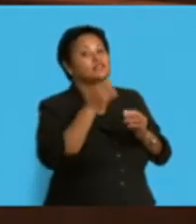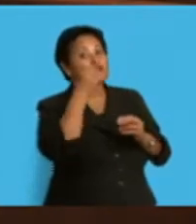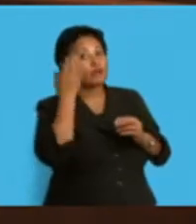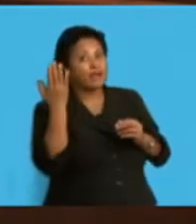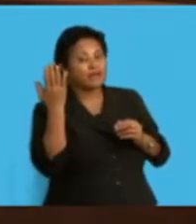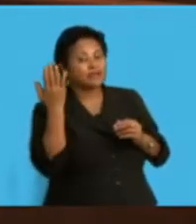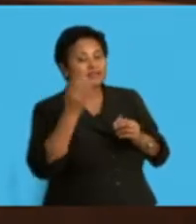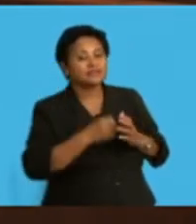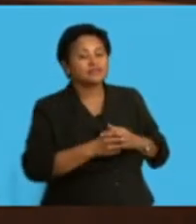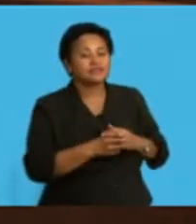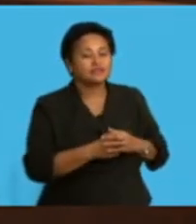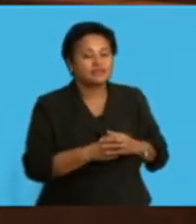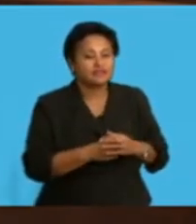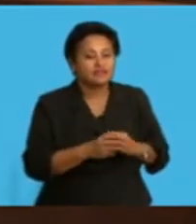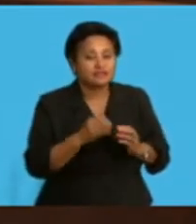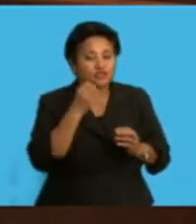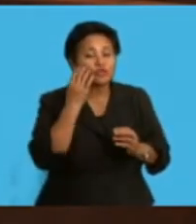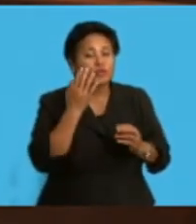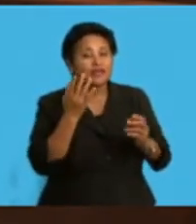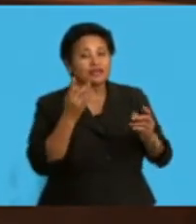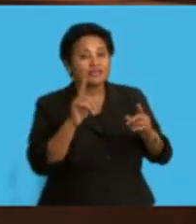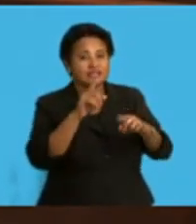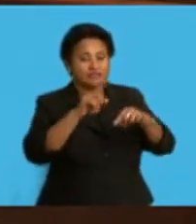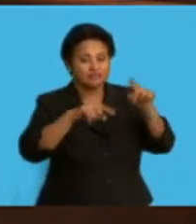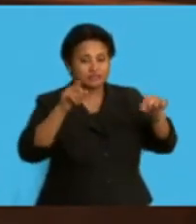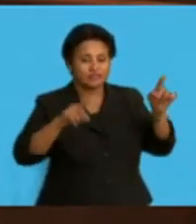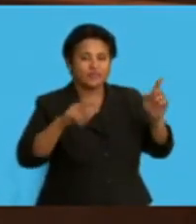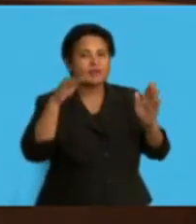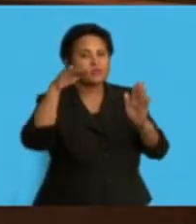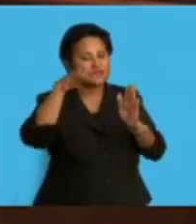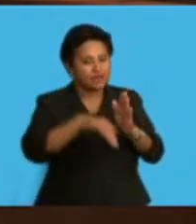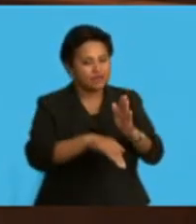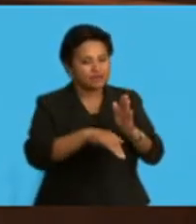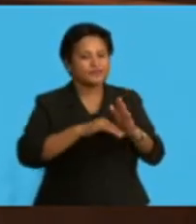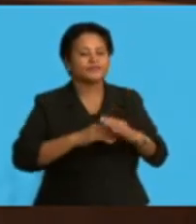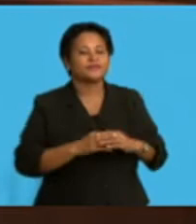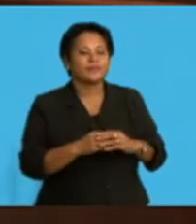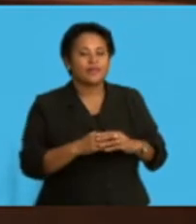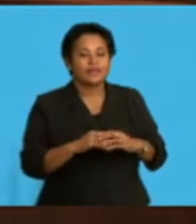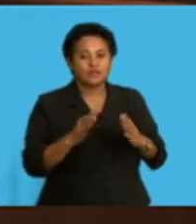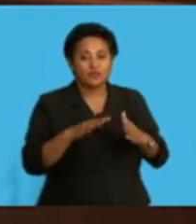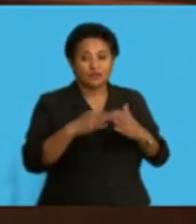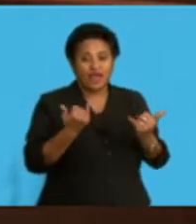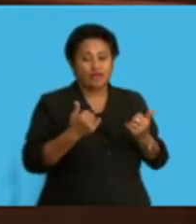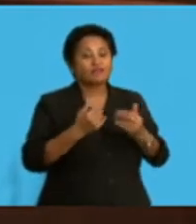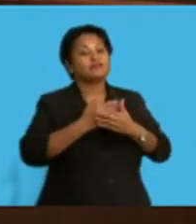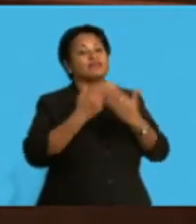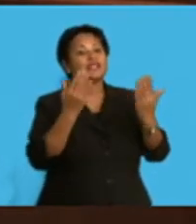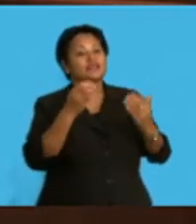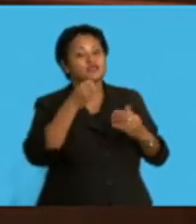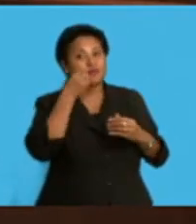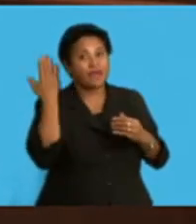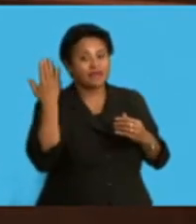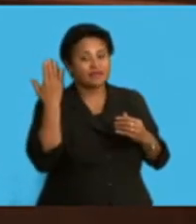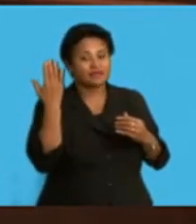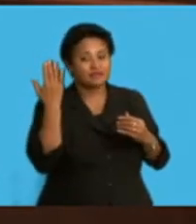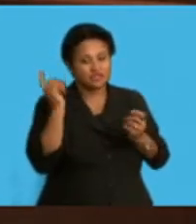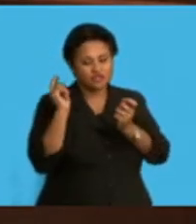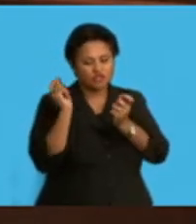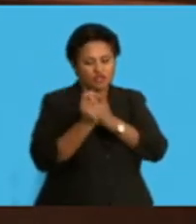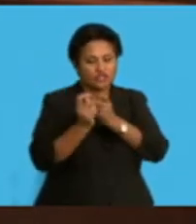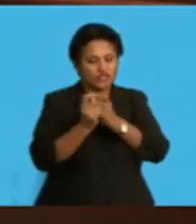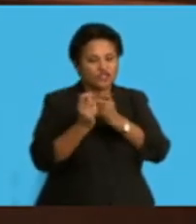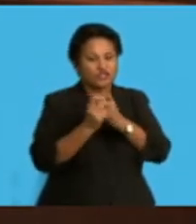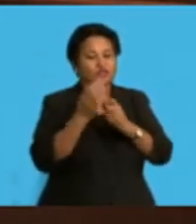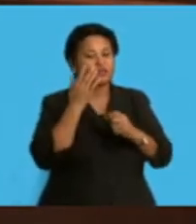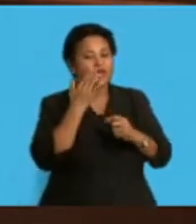bandits. Madam Speaker, in the same context, we have already conducted meetings with major supermarket chains only last week. Of course, some of them have